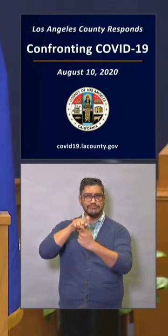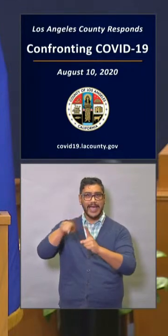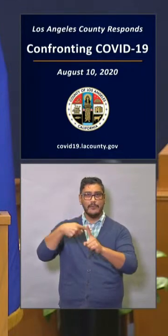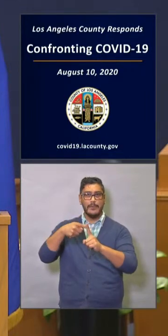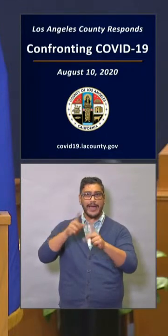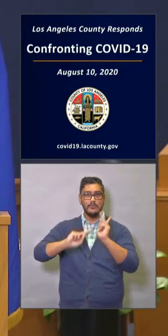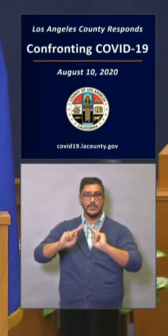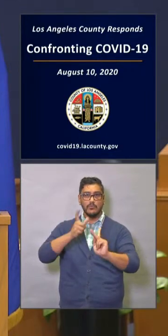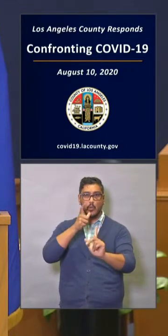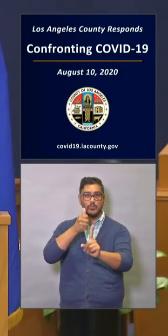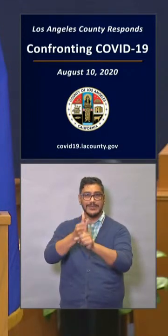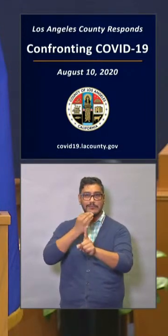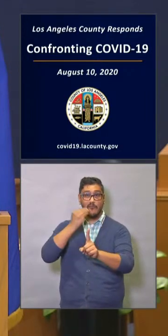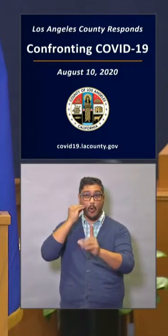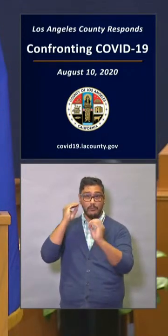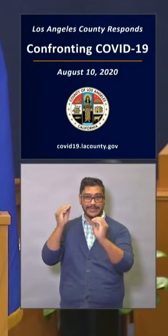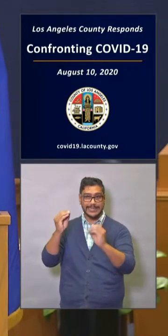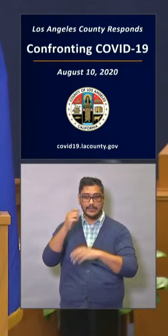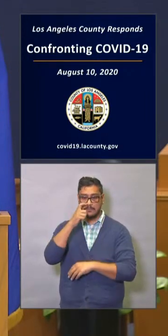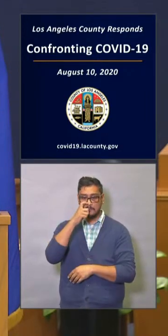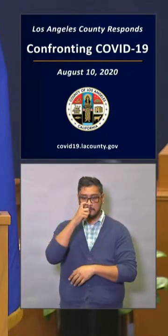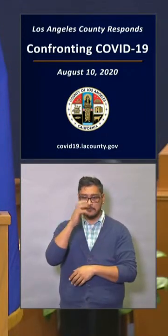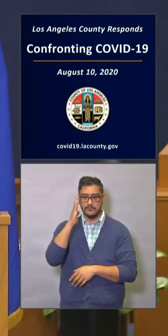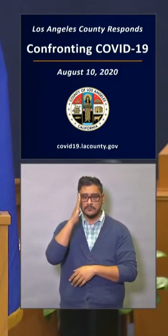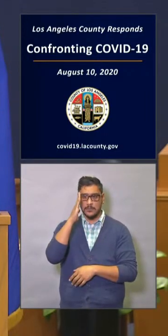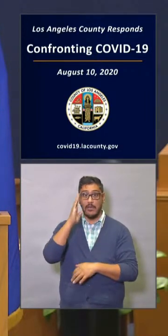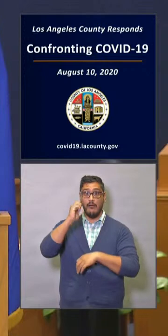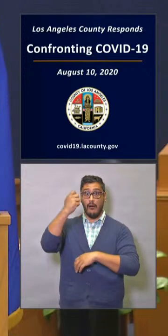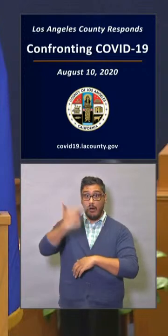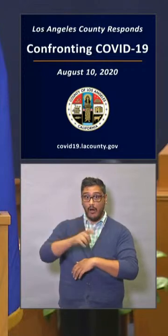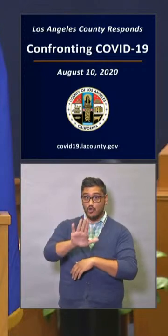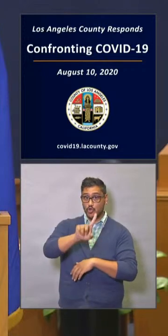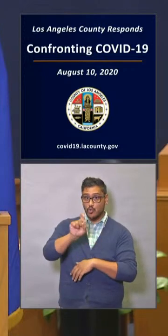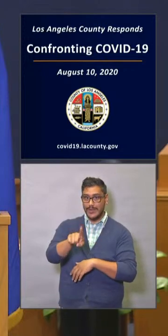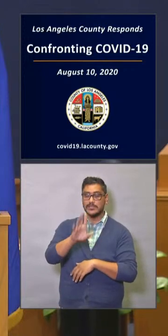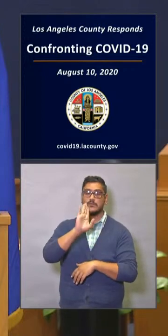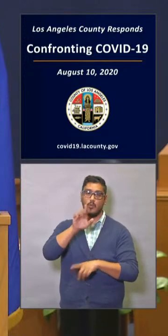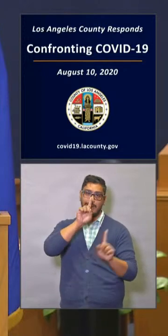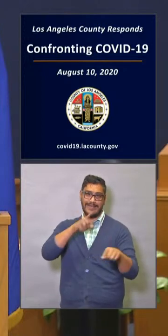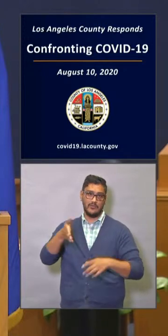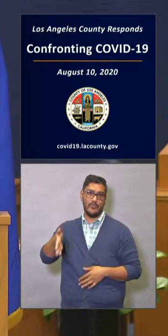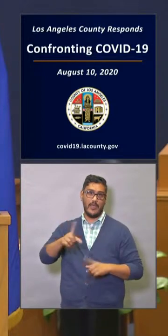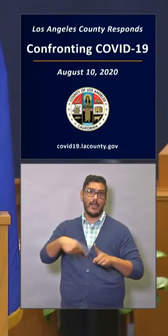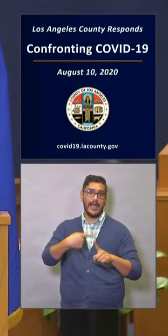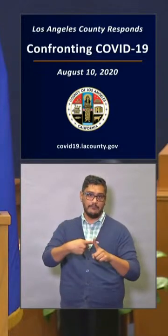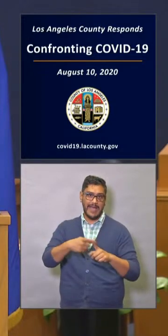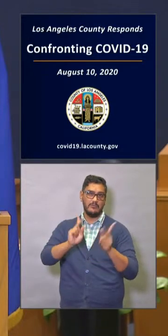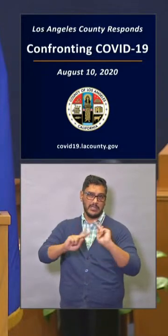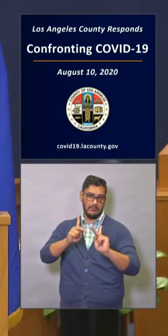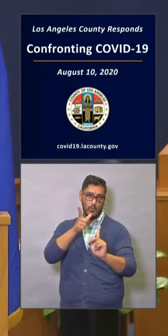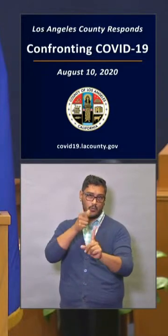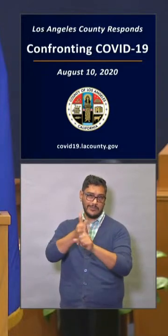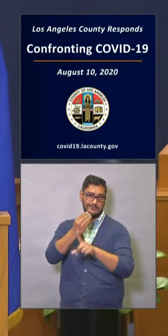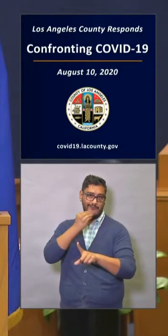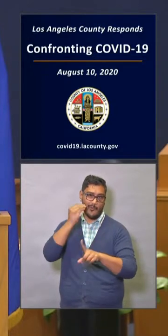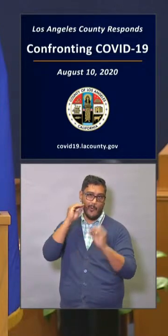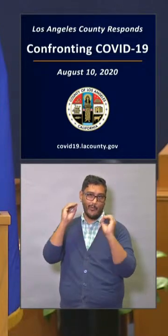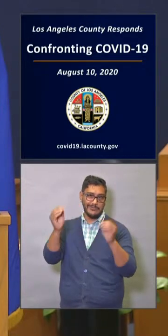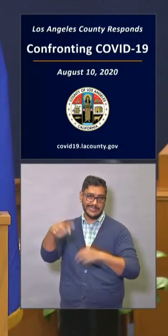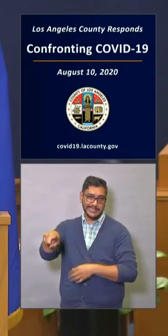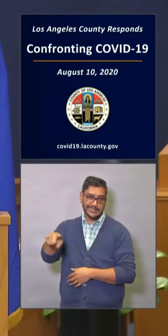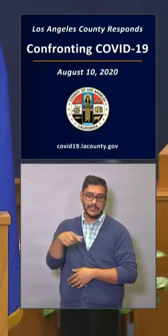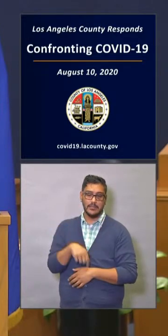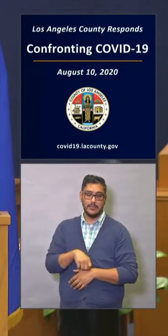experiencing homelessness, and I'm going to answer all of the questions there about homeless people who have